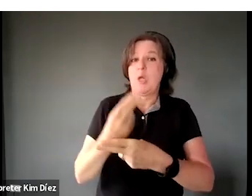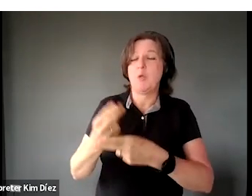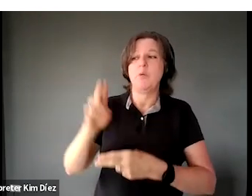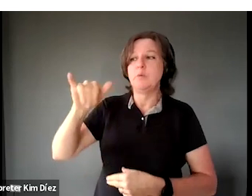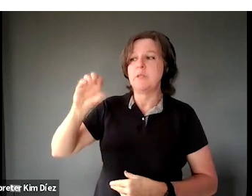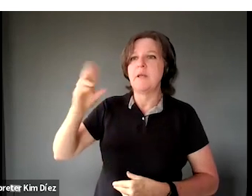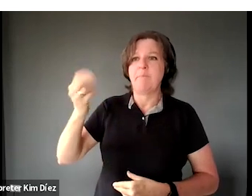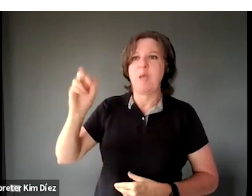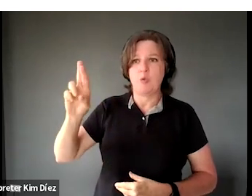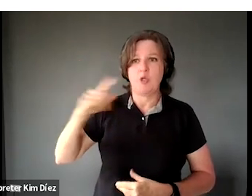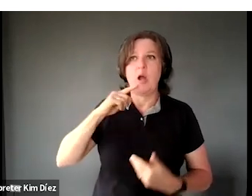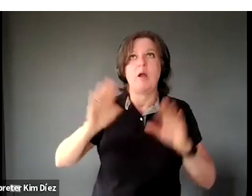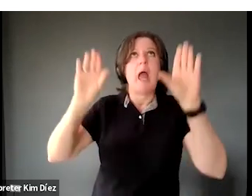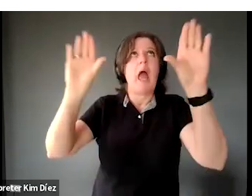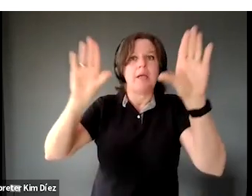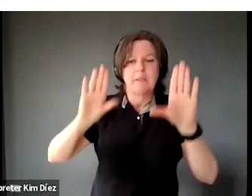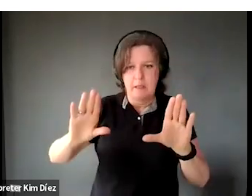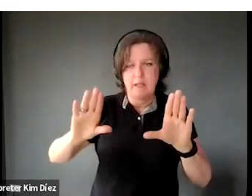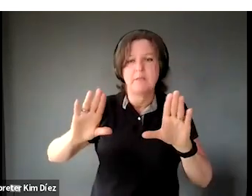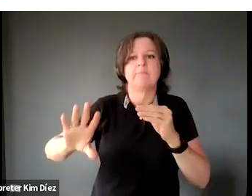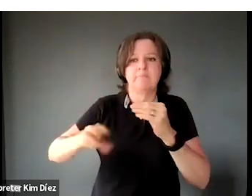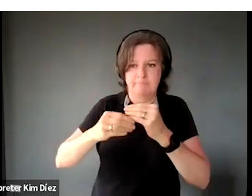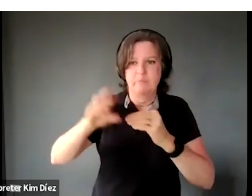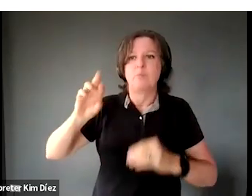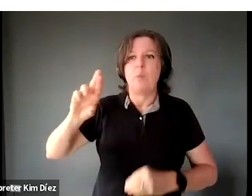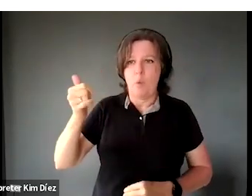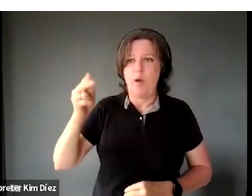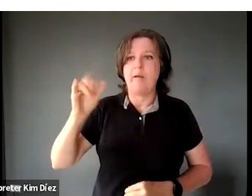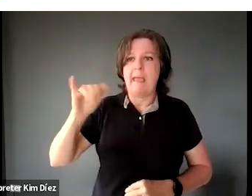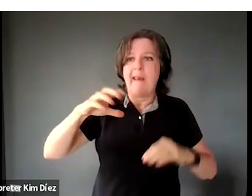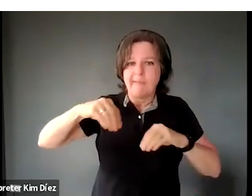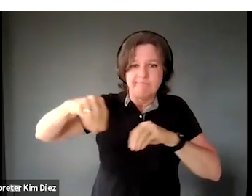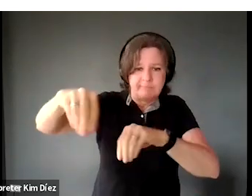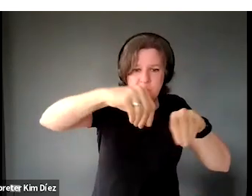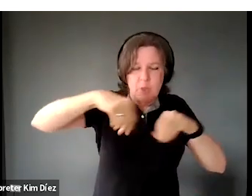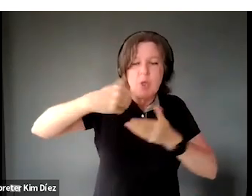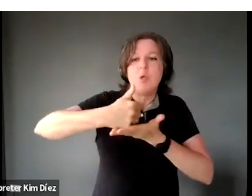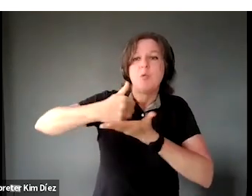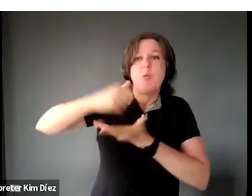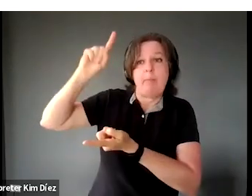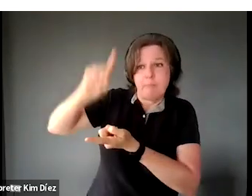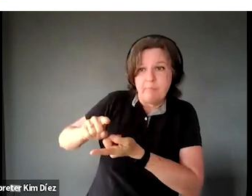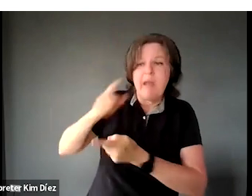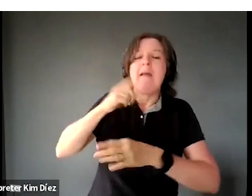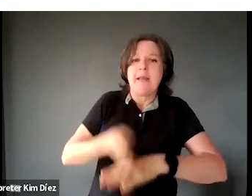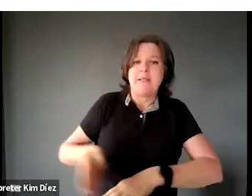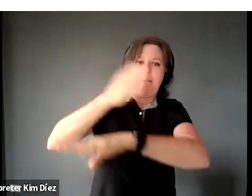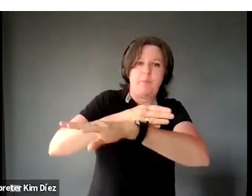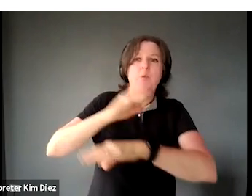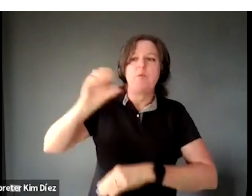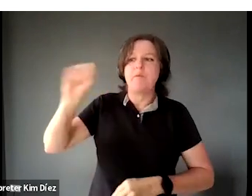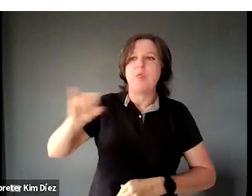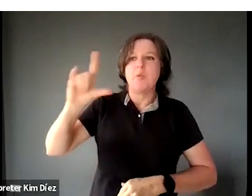as biochar, and biochar, if it's available, it is an excellent organic amendment. And this can be used for